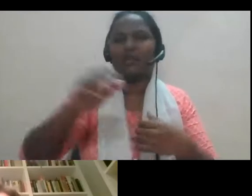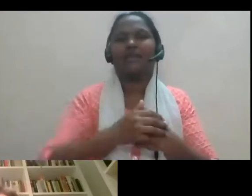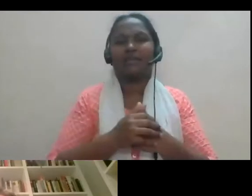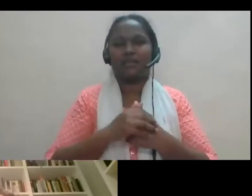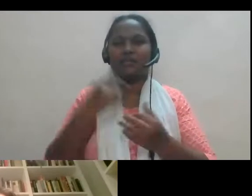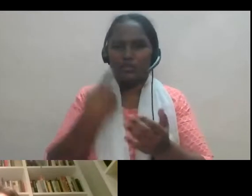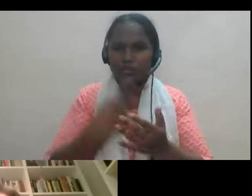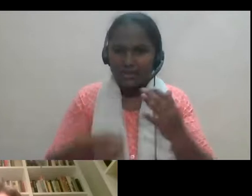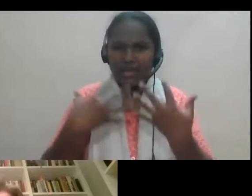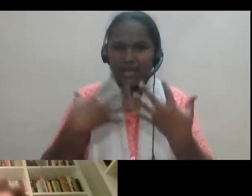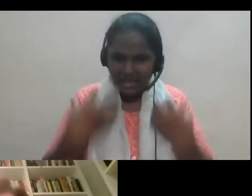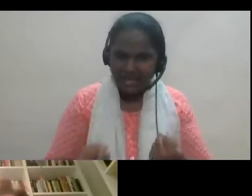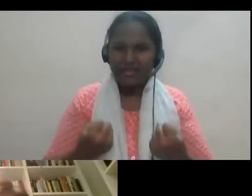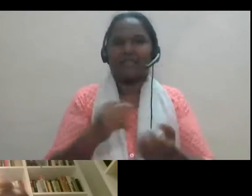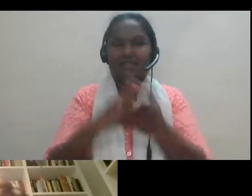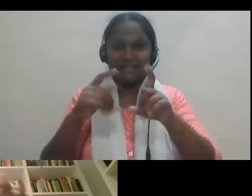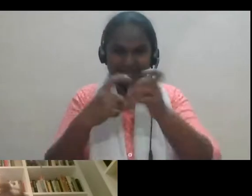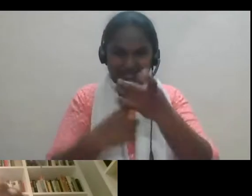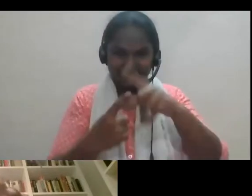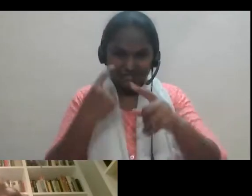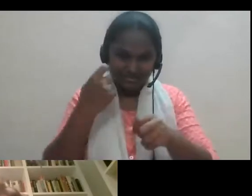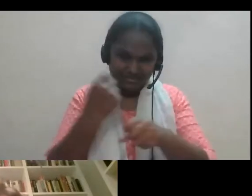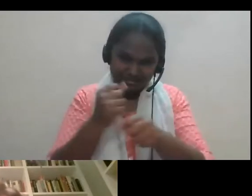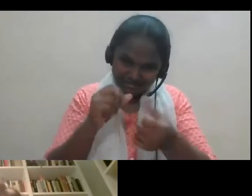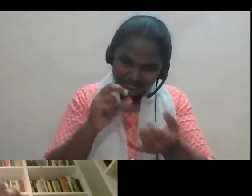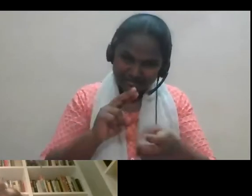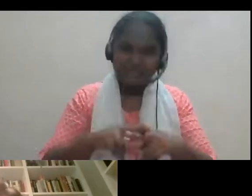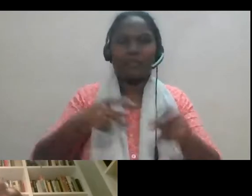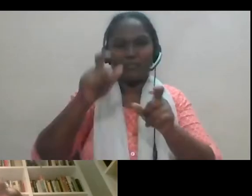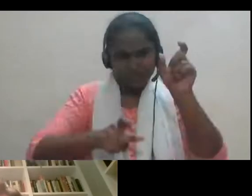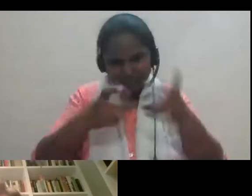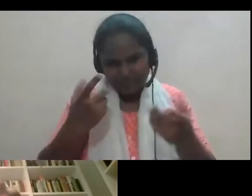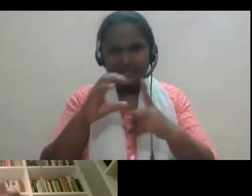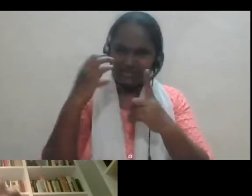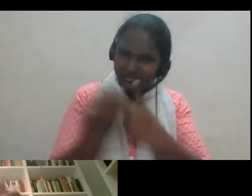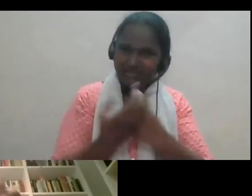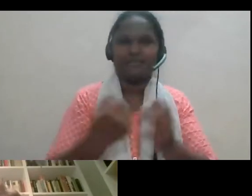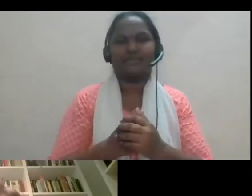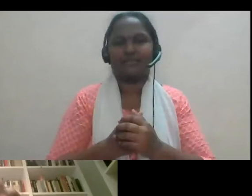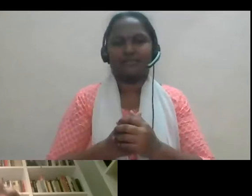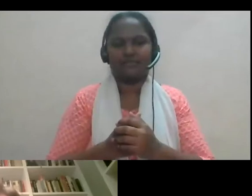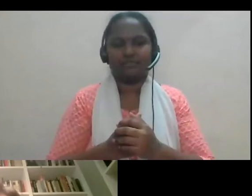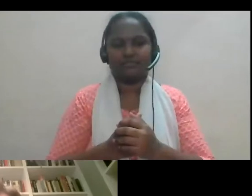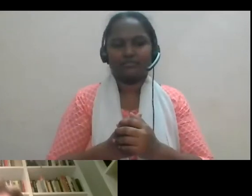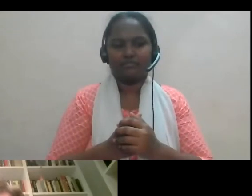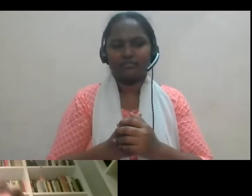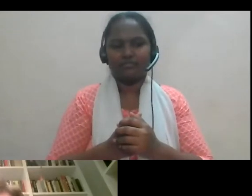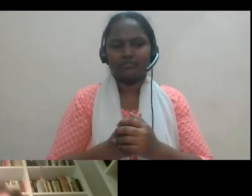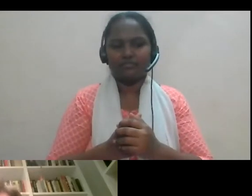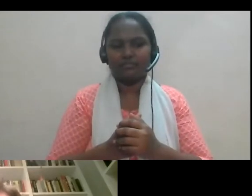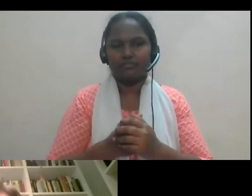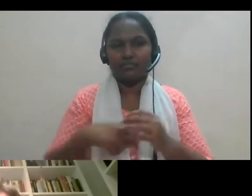what we have inherited as a people, as a culture. Mm-hmm. And of